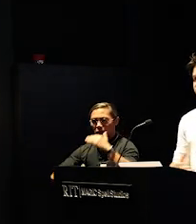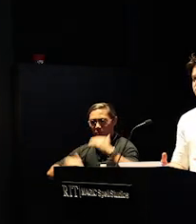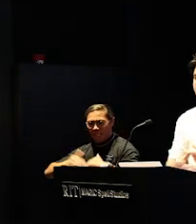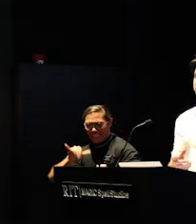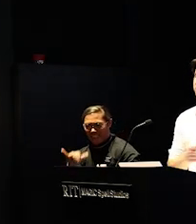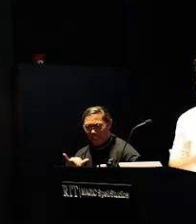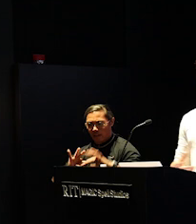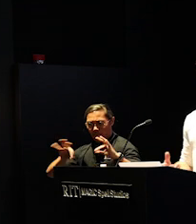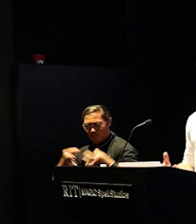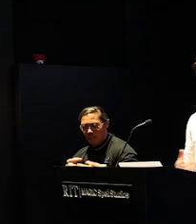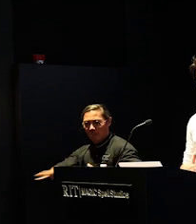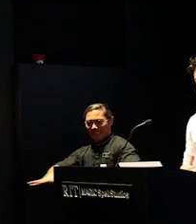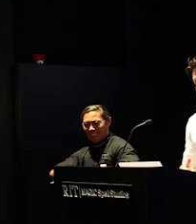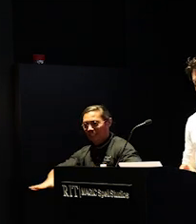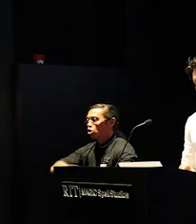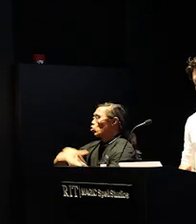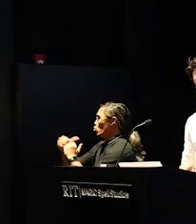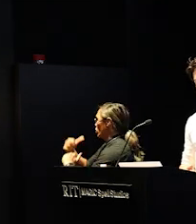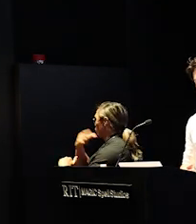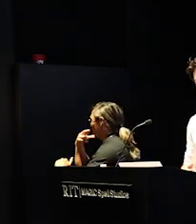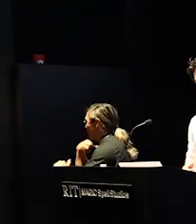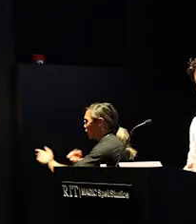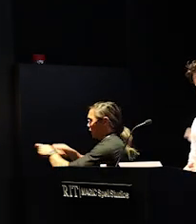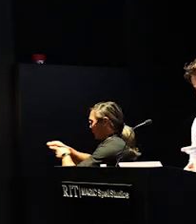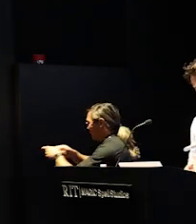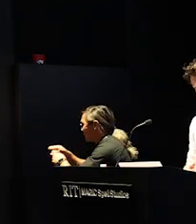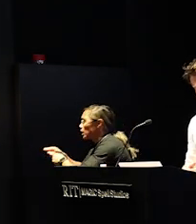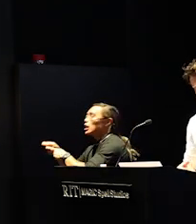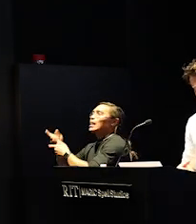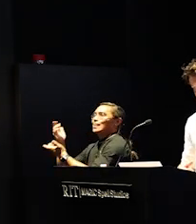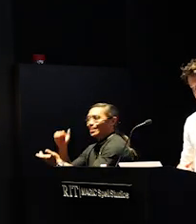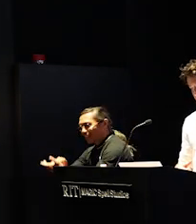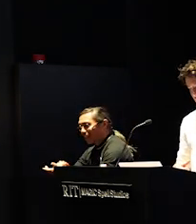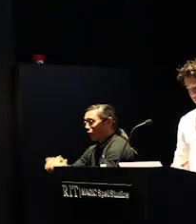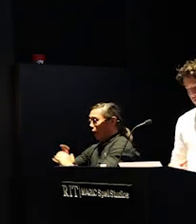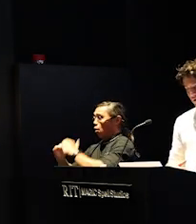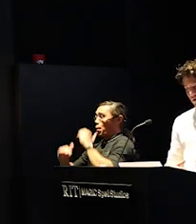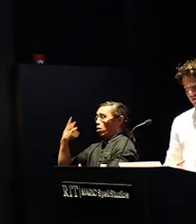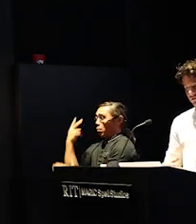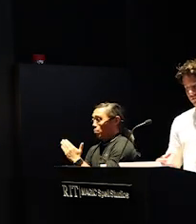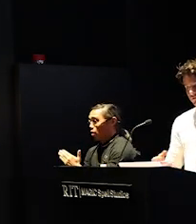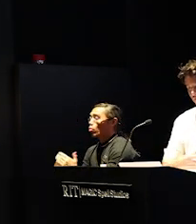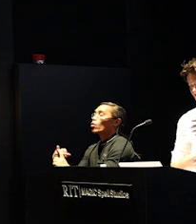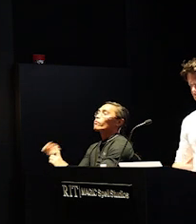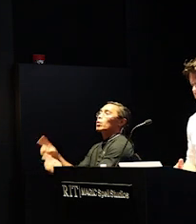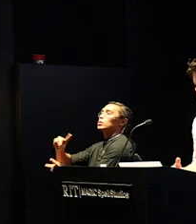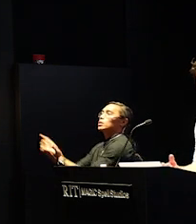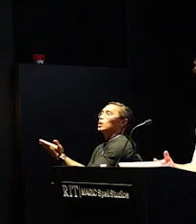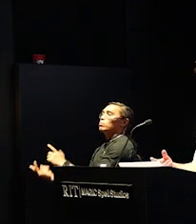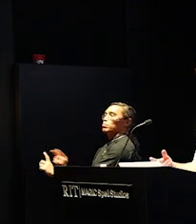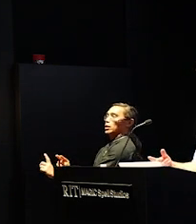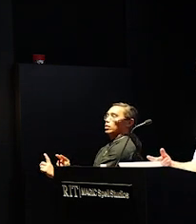that I do it is because I think of it as a designer. I think of all of the ways to solve